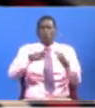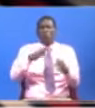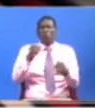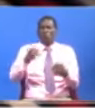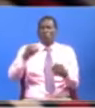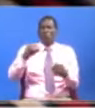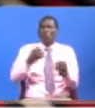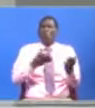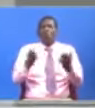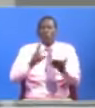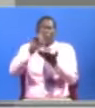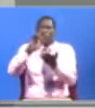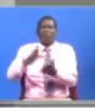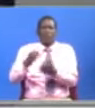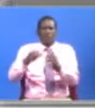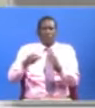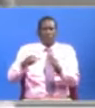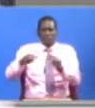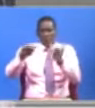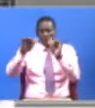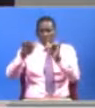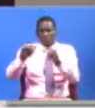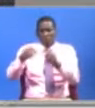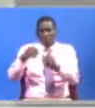where the doctors were.